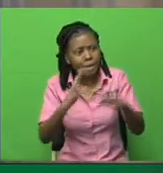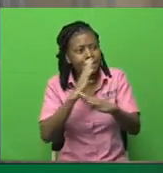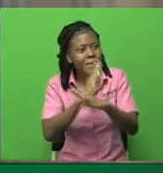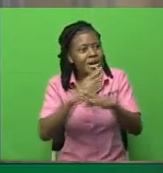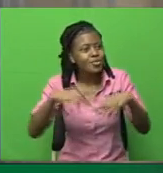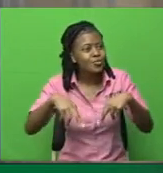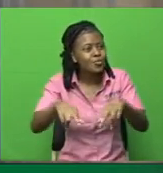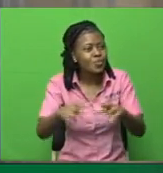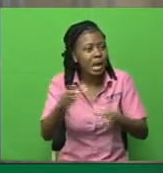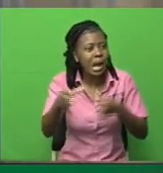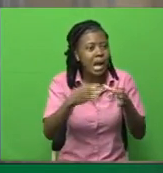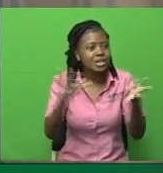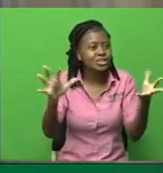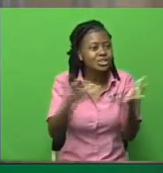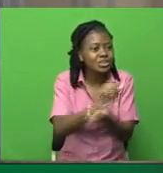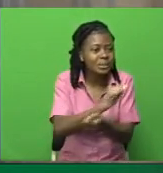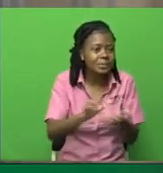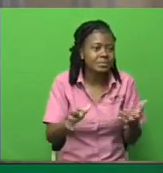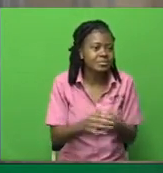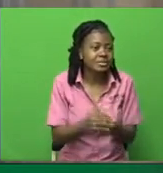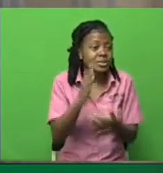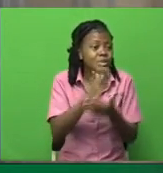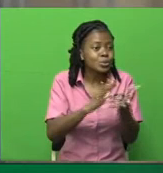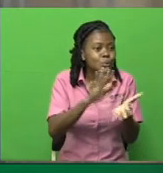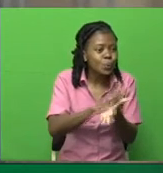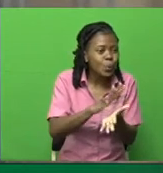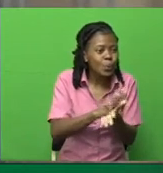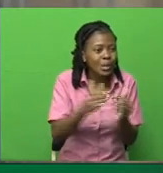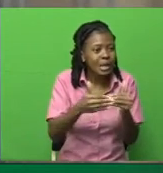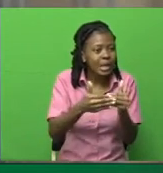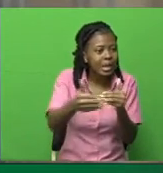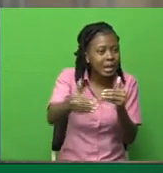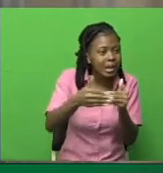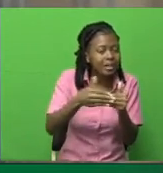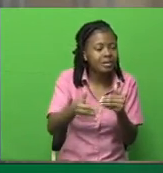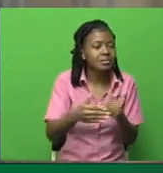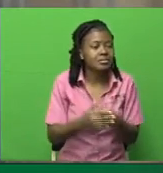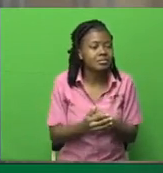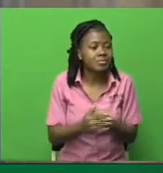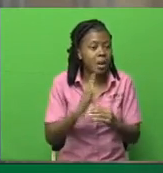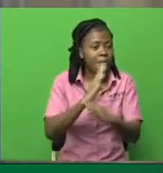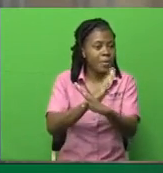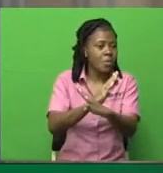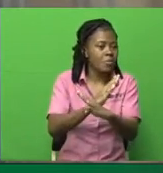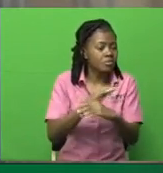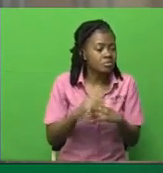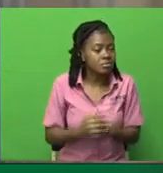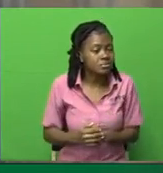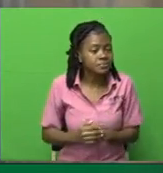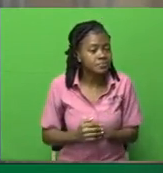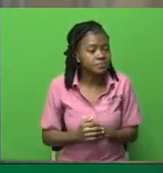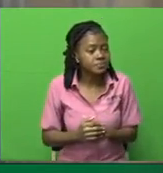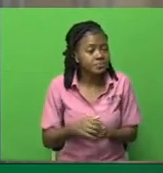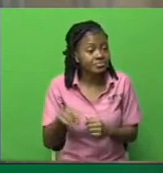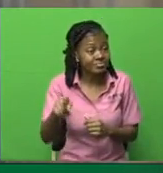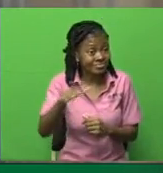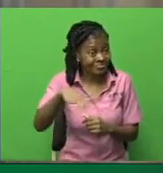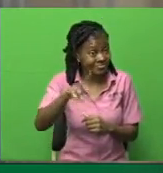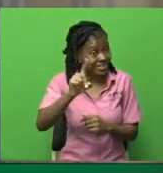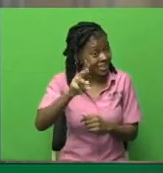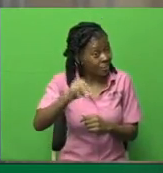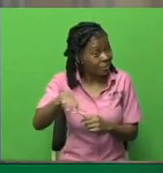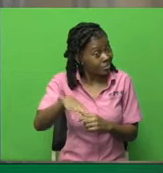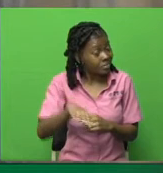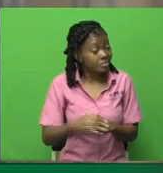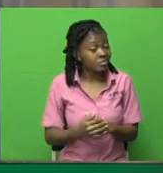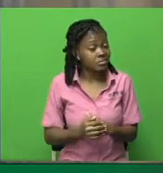complete blockage for the neighboring school and this is in the prime minister's constituency primary prime minister something has